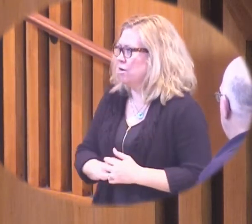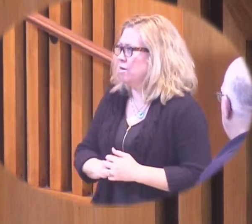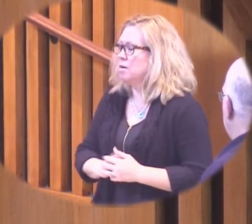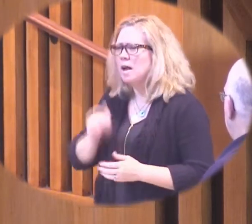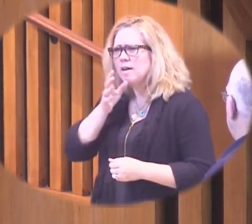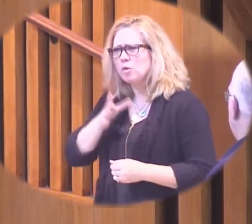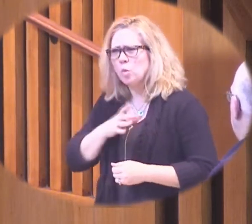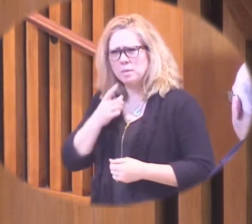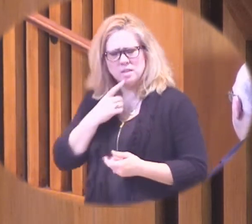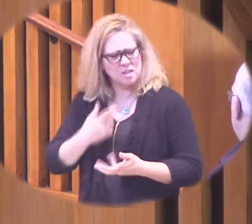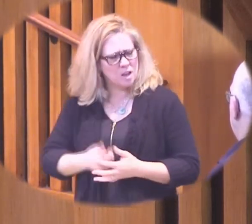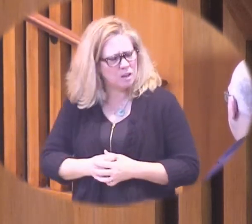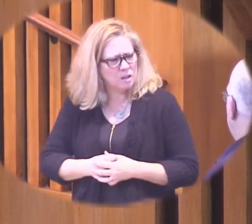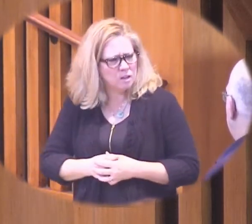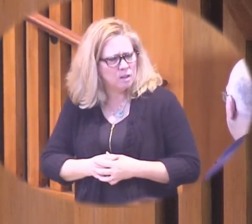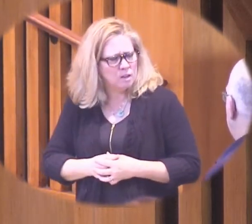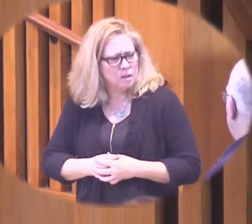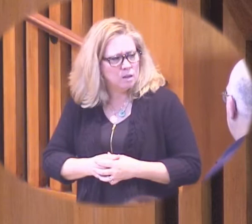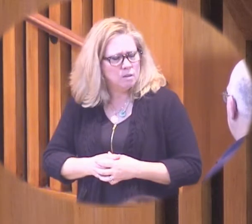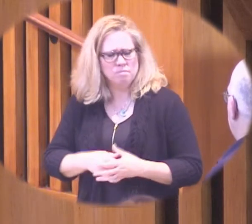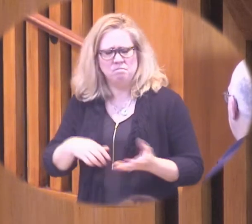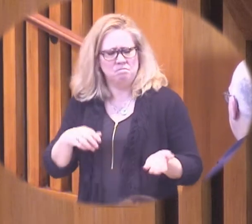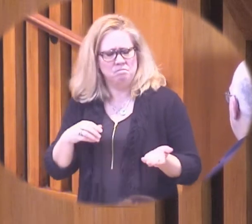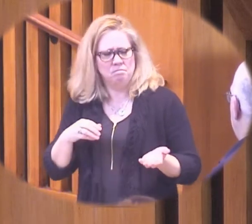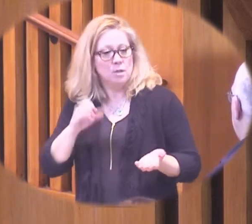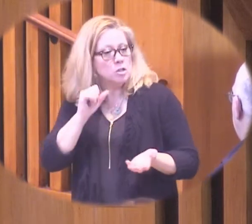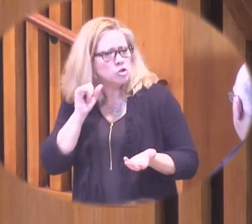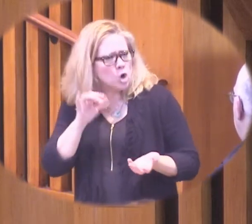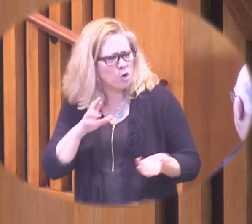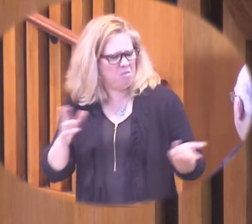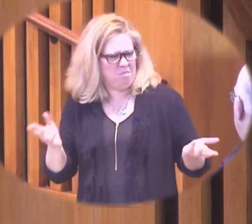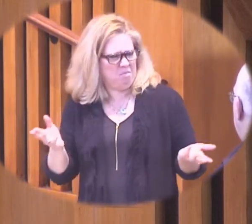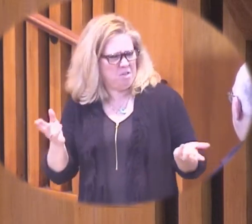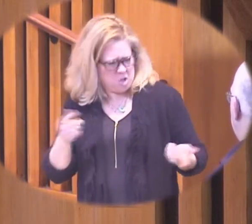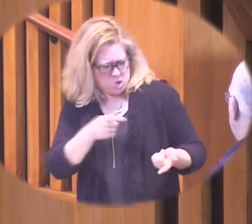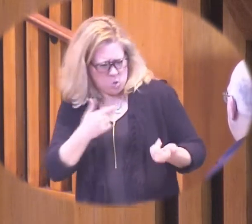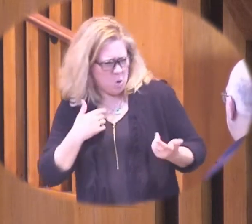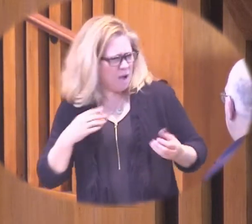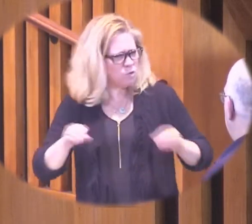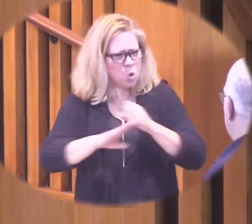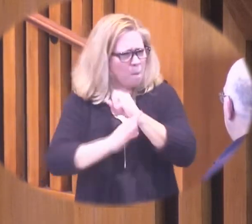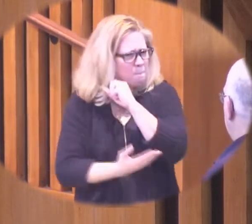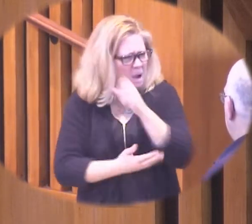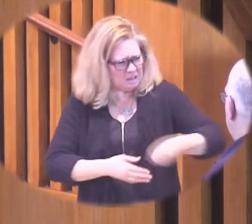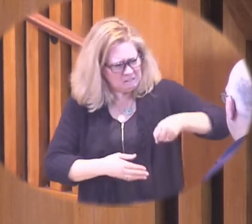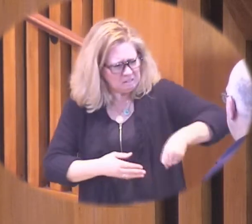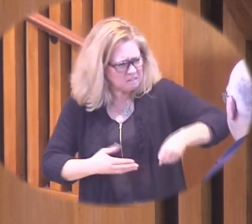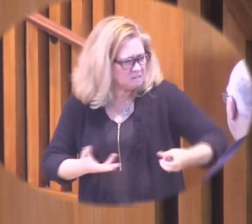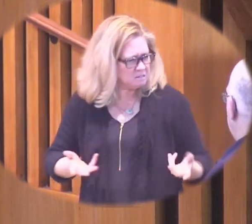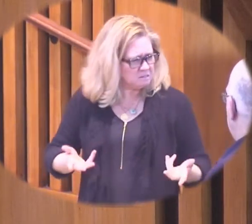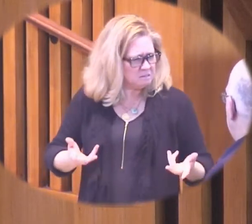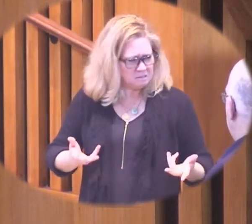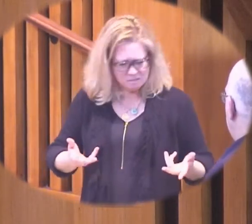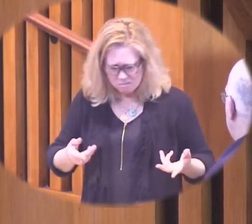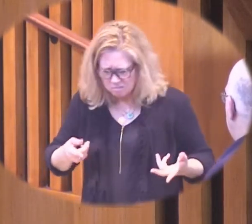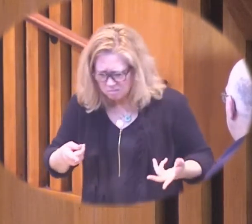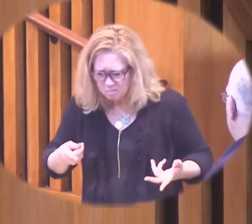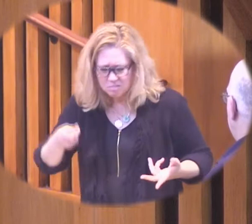The woman said to him, "Sir, you do not even have a bucket, and the cistern is